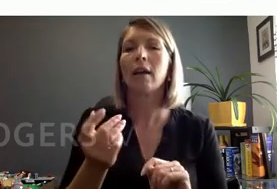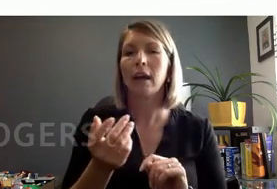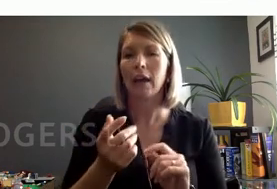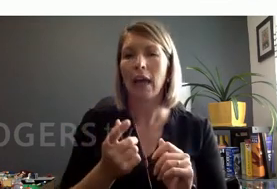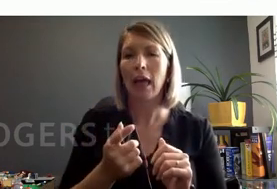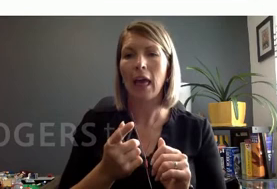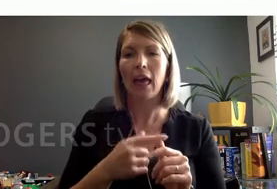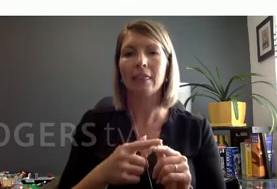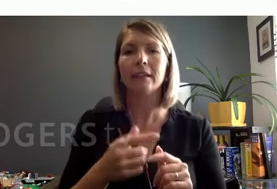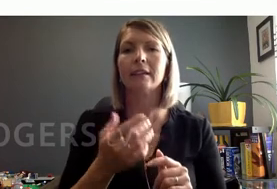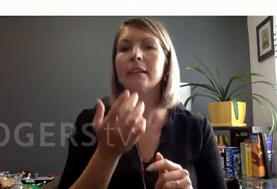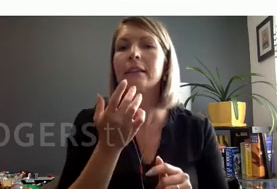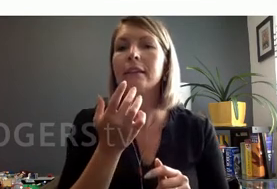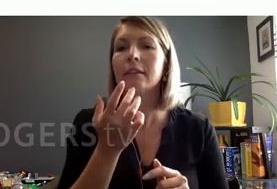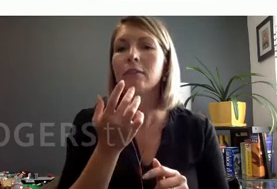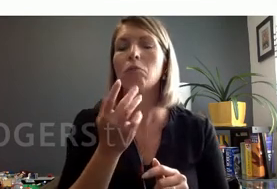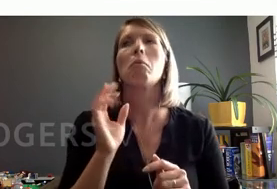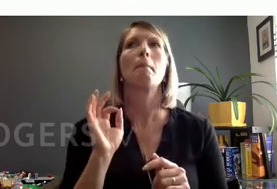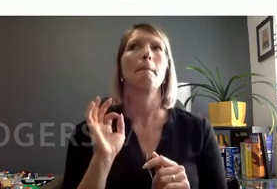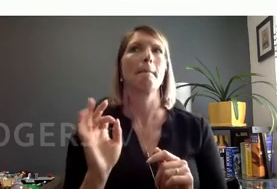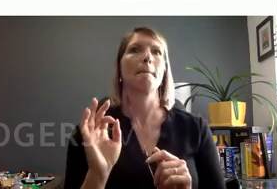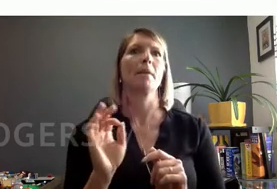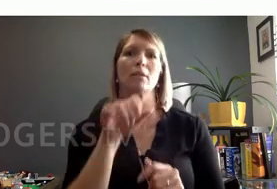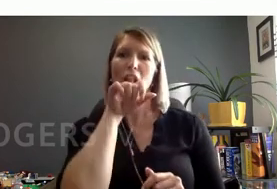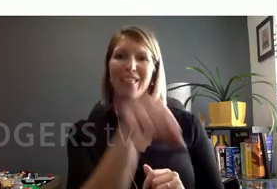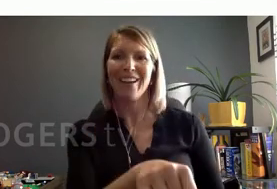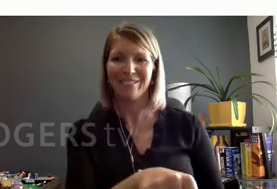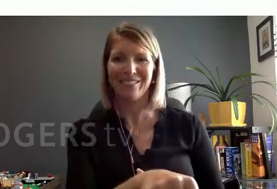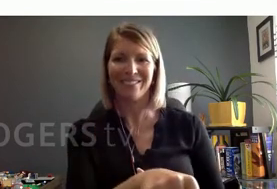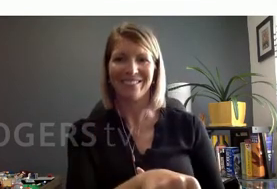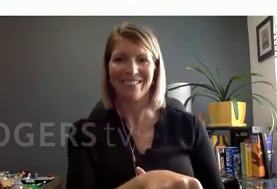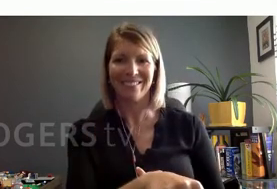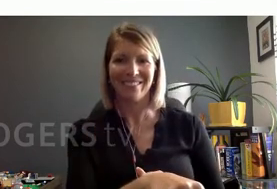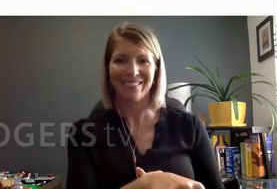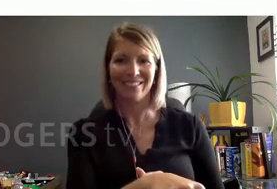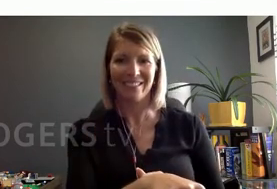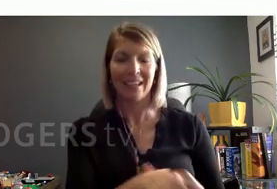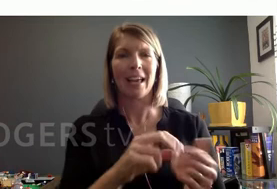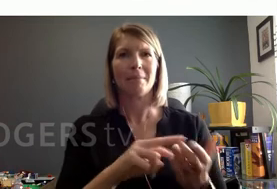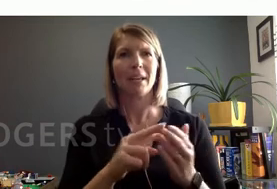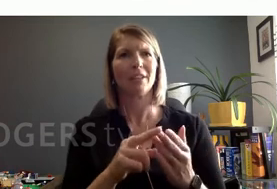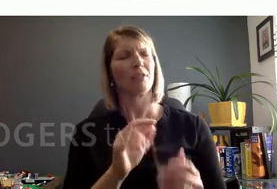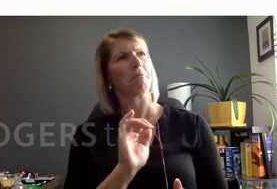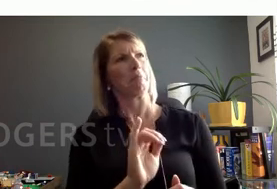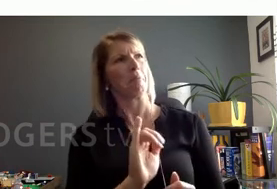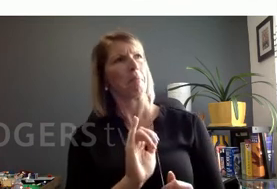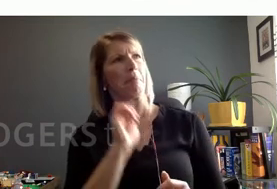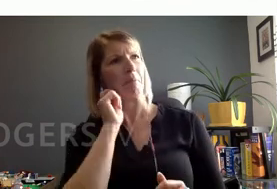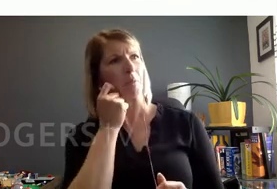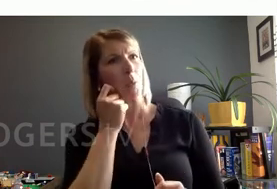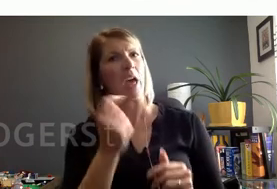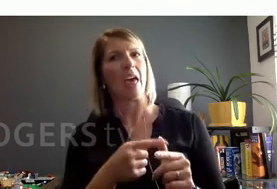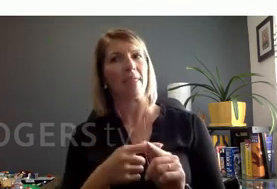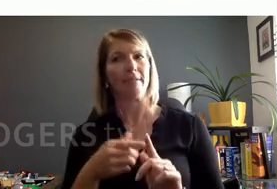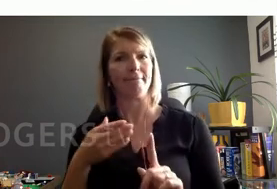And it just gives a sense of familiarity to that. And people keep coming back for those